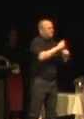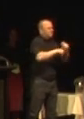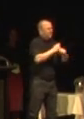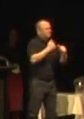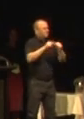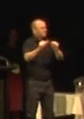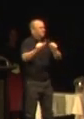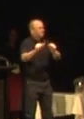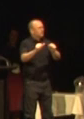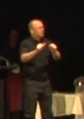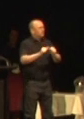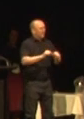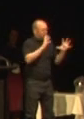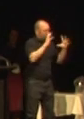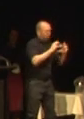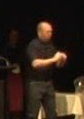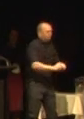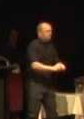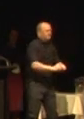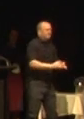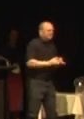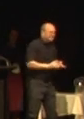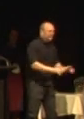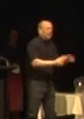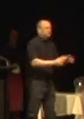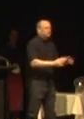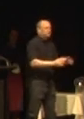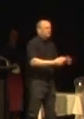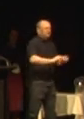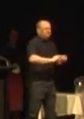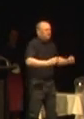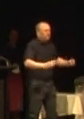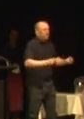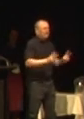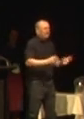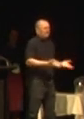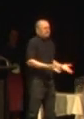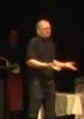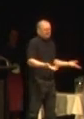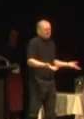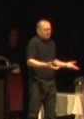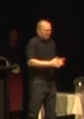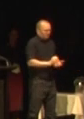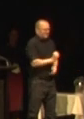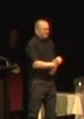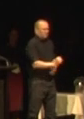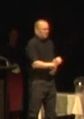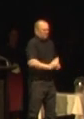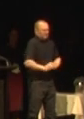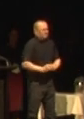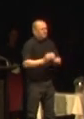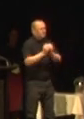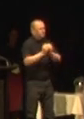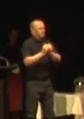how big institutions, cautious, open public institutions work, there's an acknowledgement that those institutions are stuck.